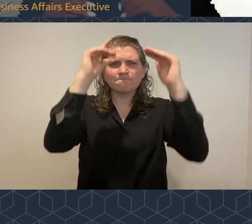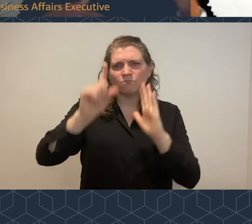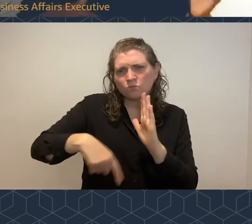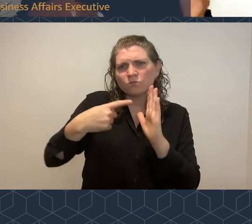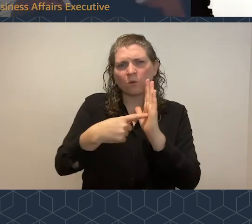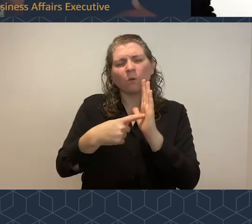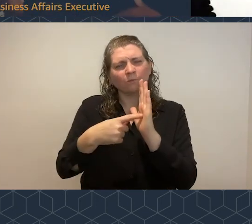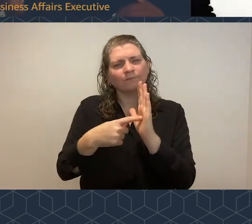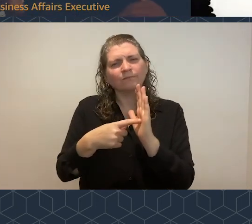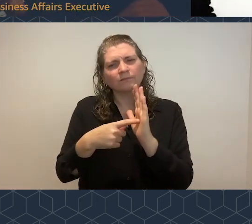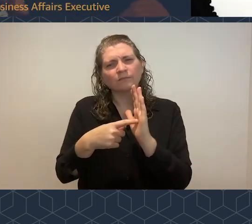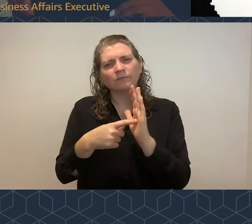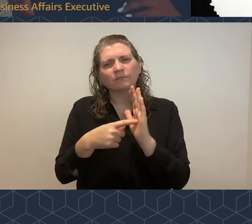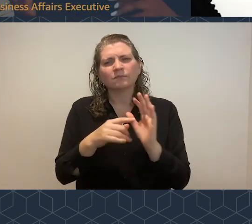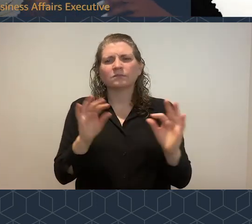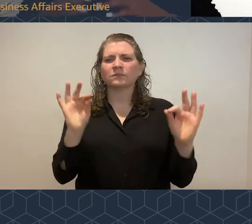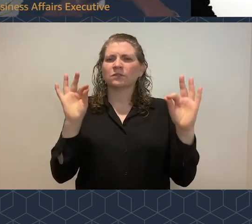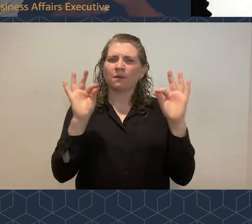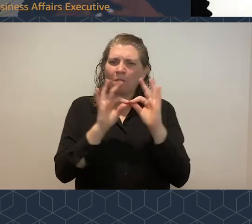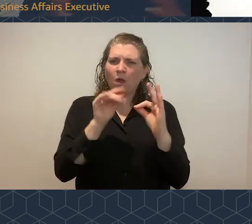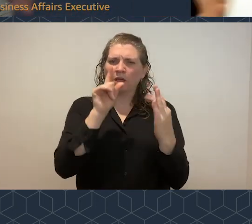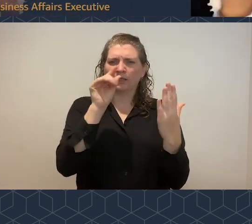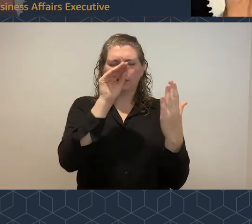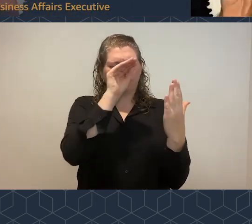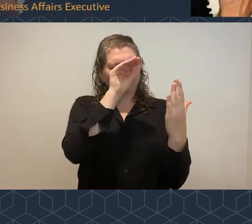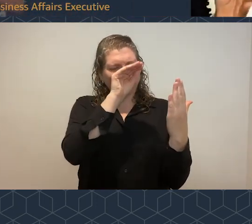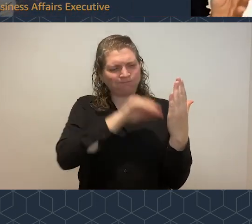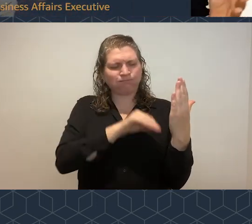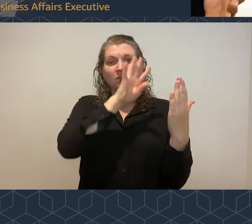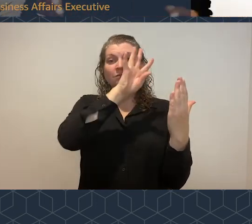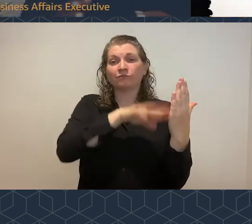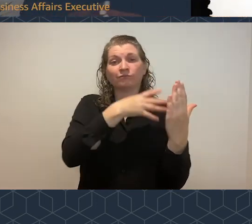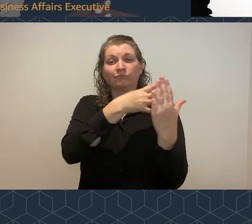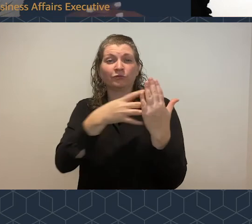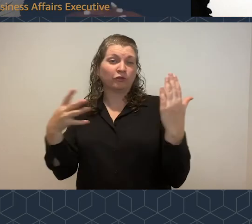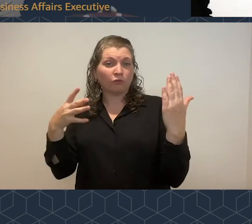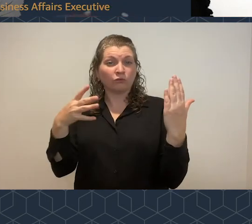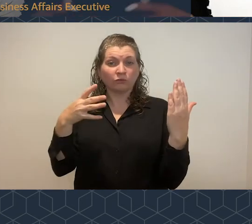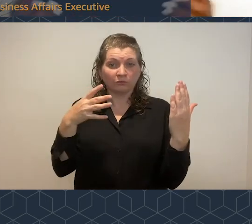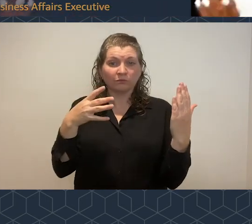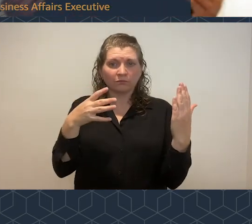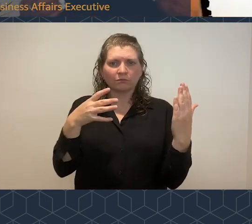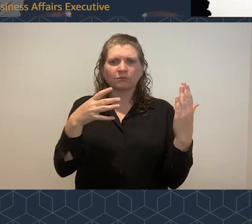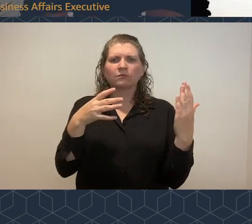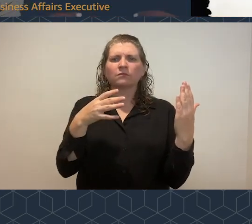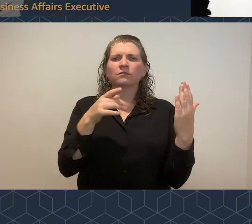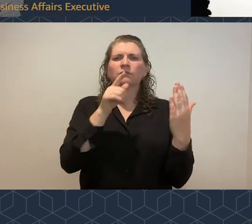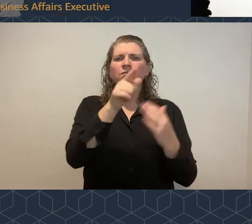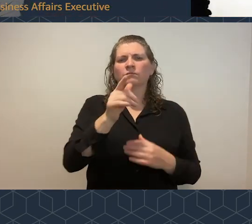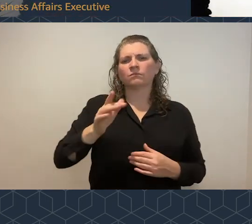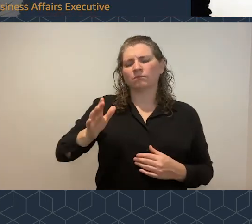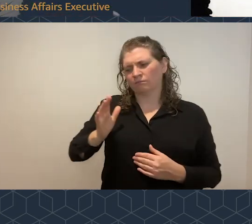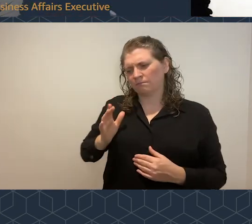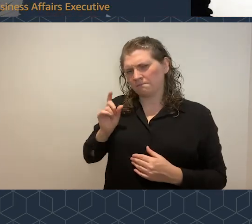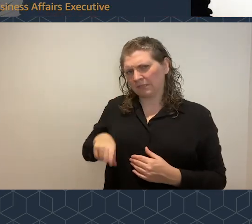that spreadsheet chart, whatever the matrix that, you spoke about, Chris, in terms of preparing for this